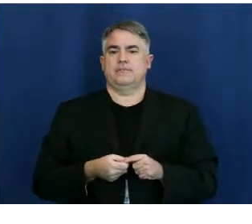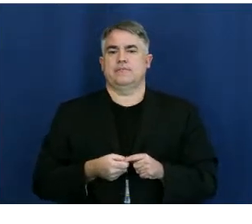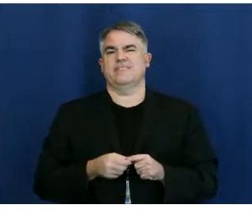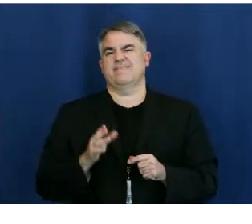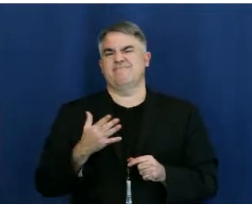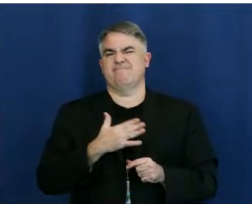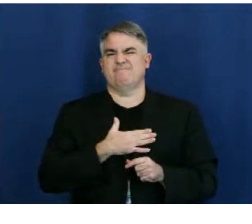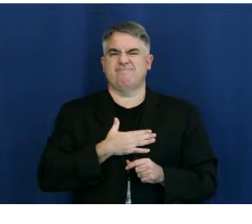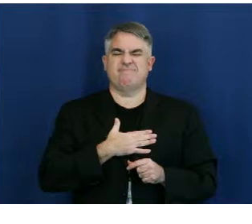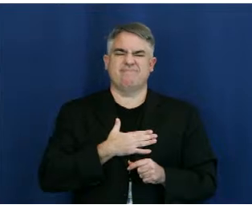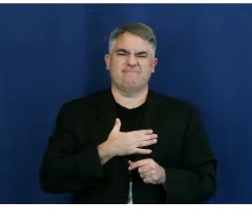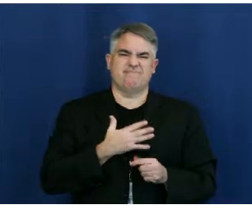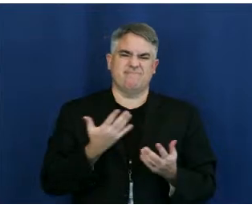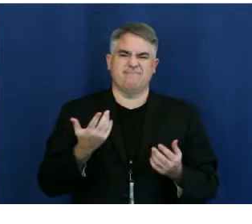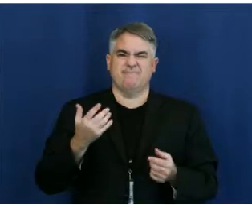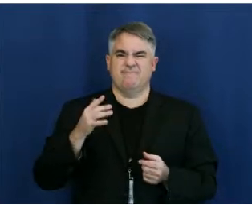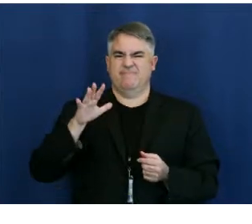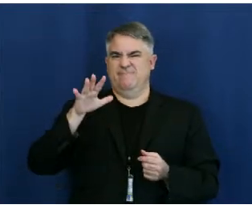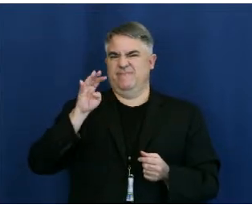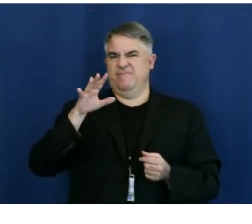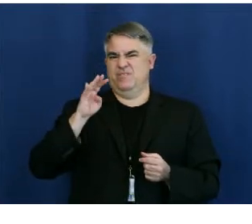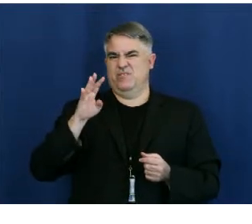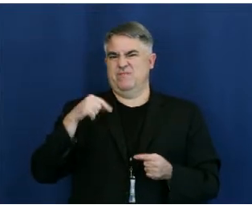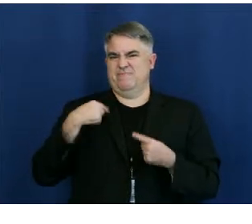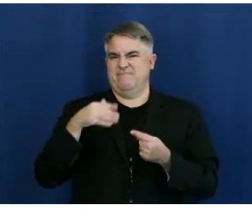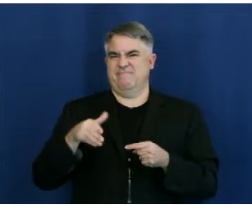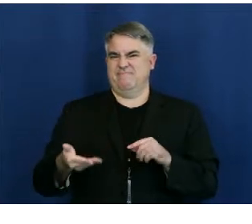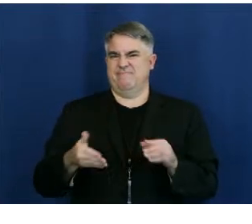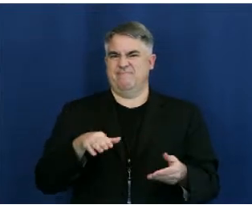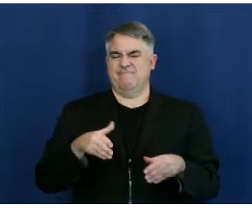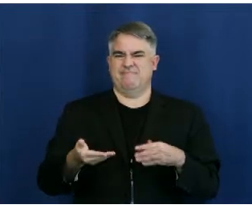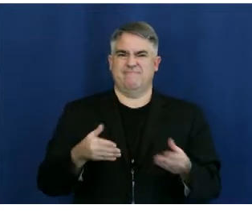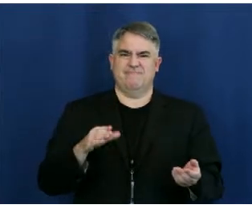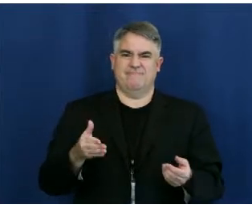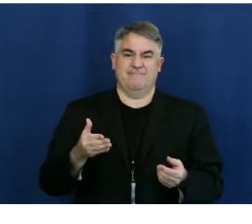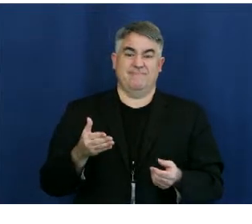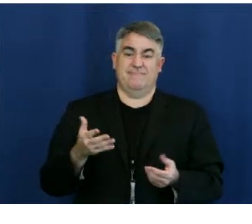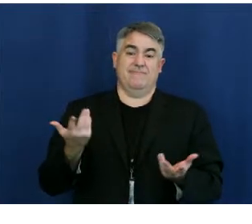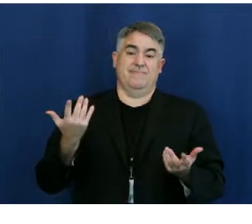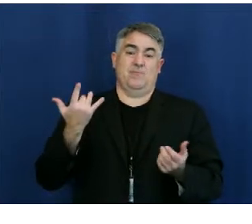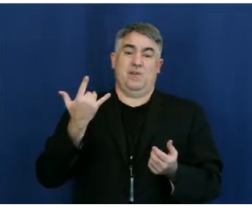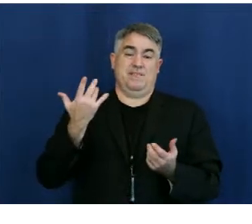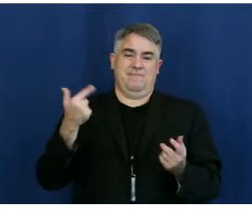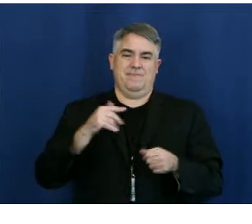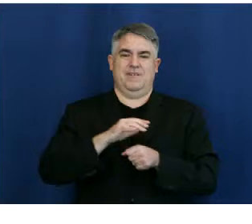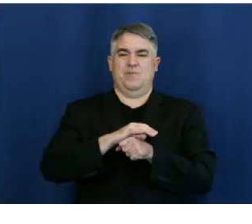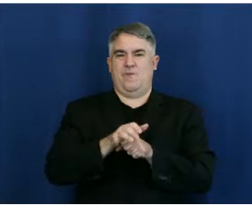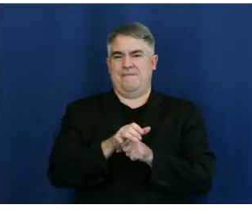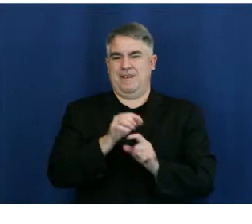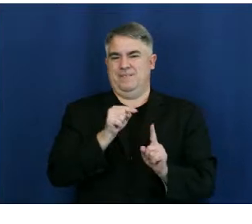54 additional fatalities ascribed to COVID-19, brings our total to